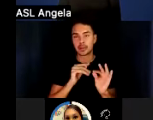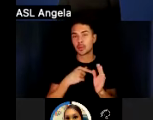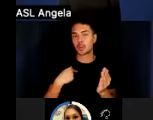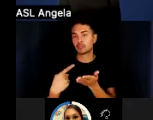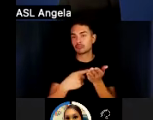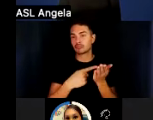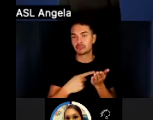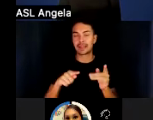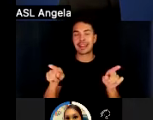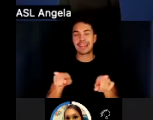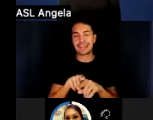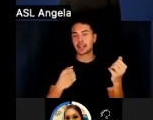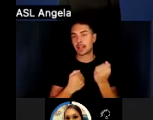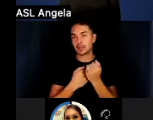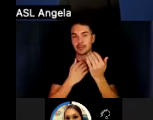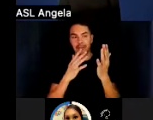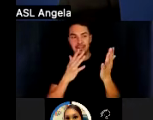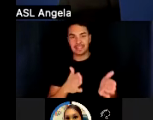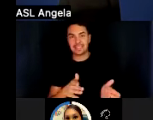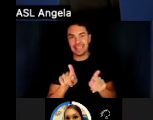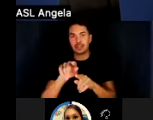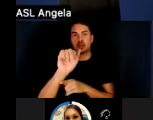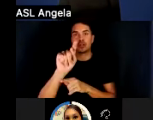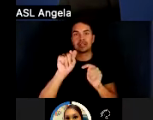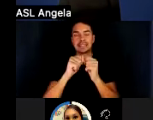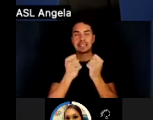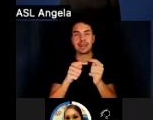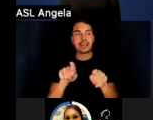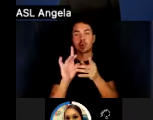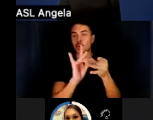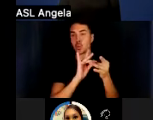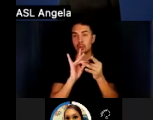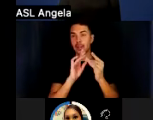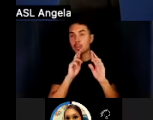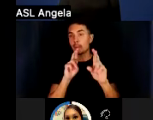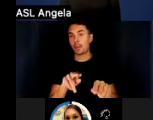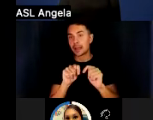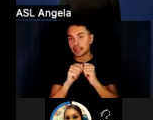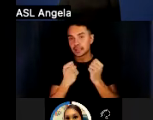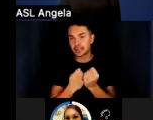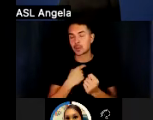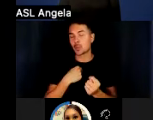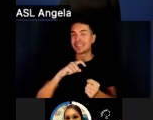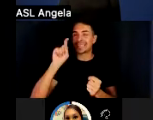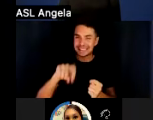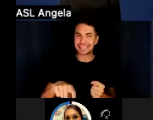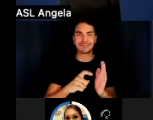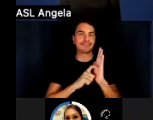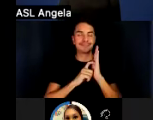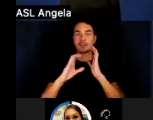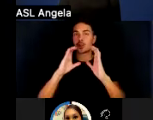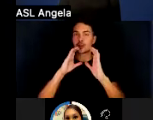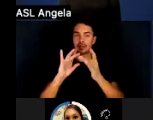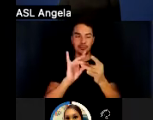work as a SART team, as a coordinated response team. We need to have conversation about our